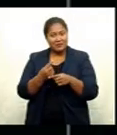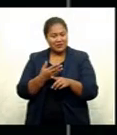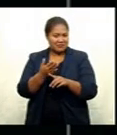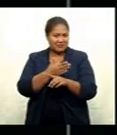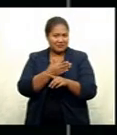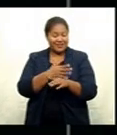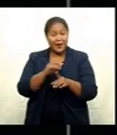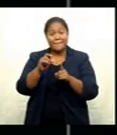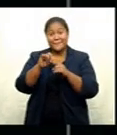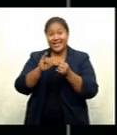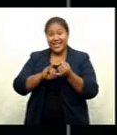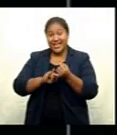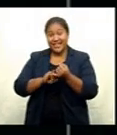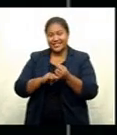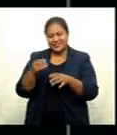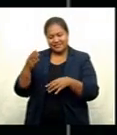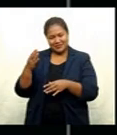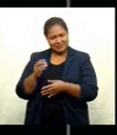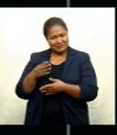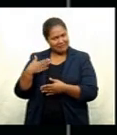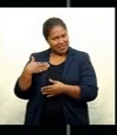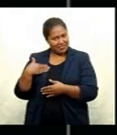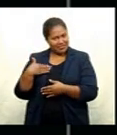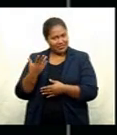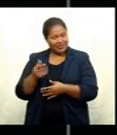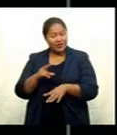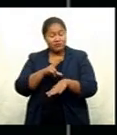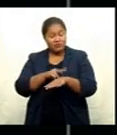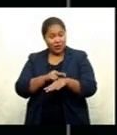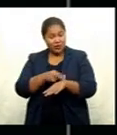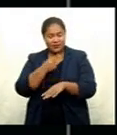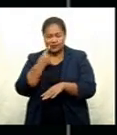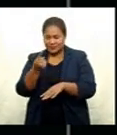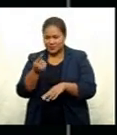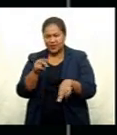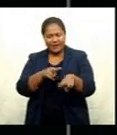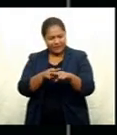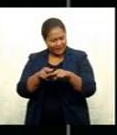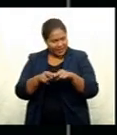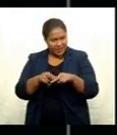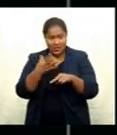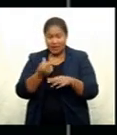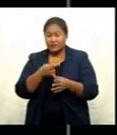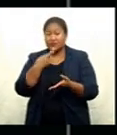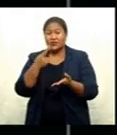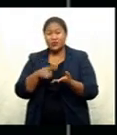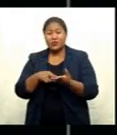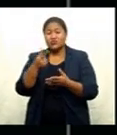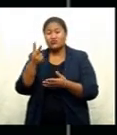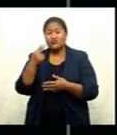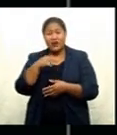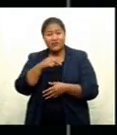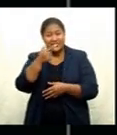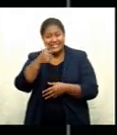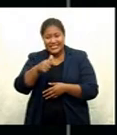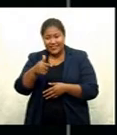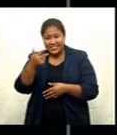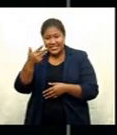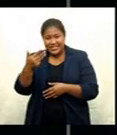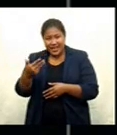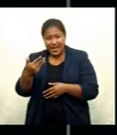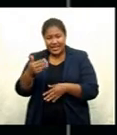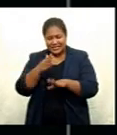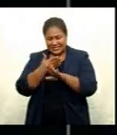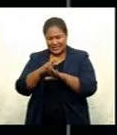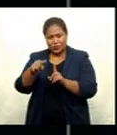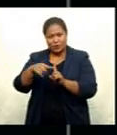The Permanent Secretary for Health, Dr. James Fong, said Fiji has recorded 279 new